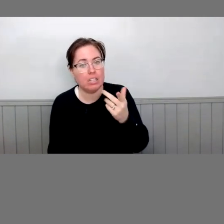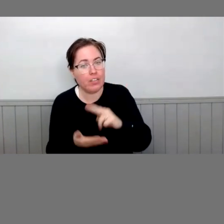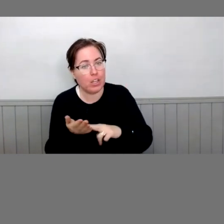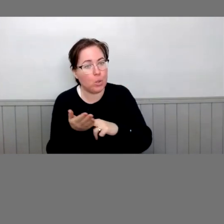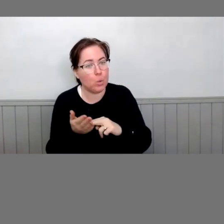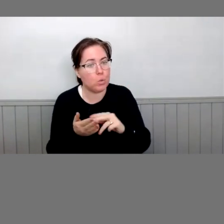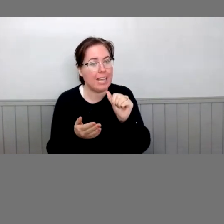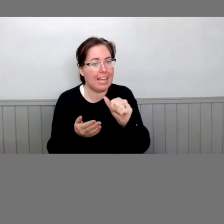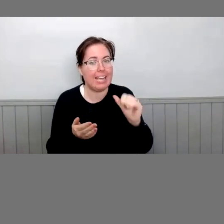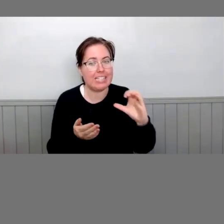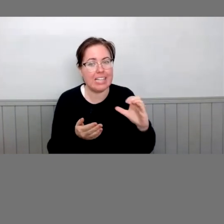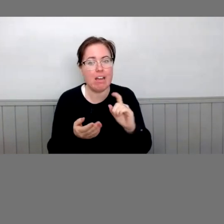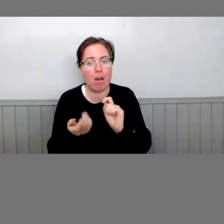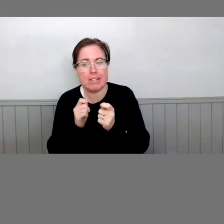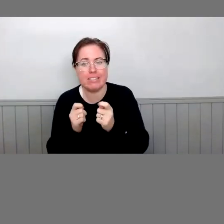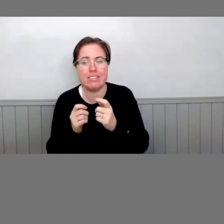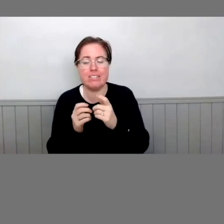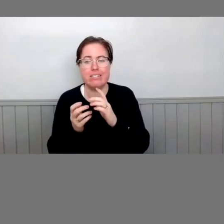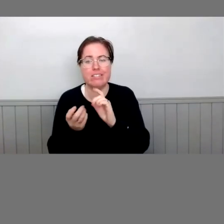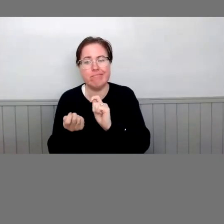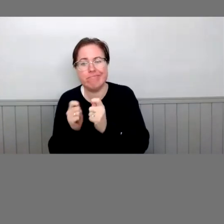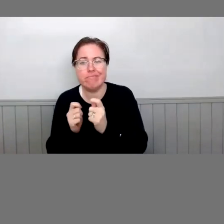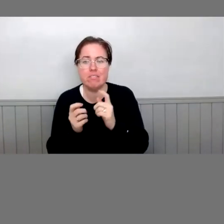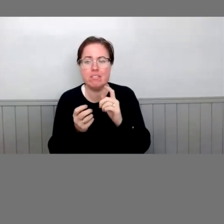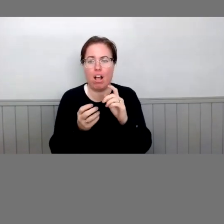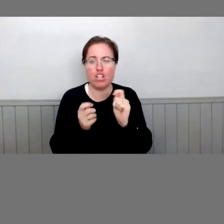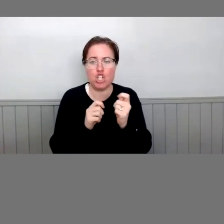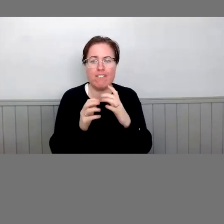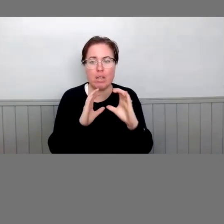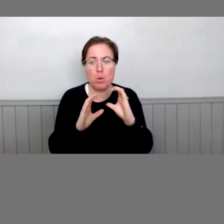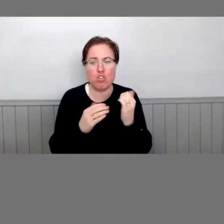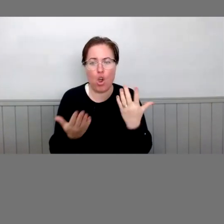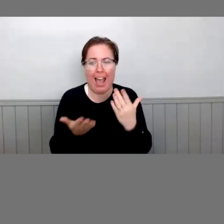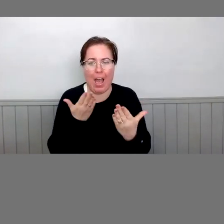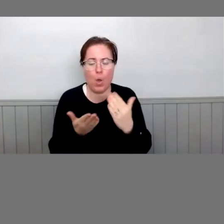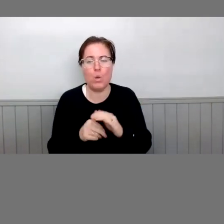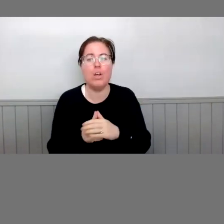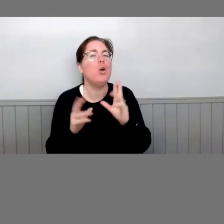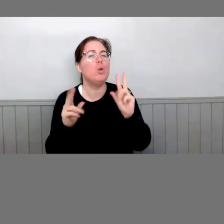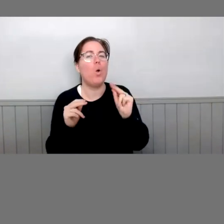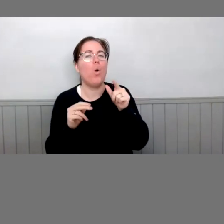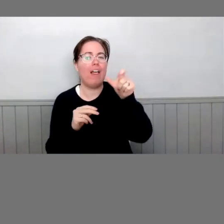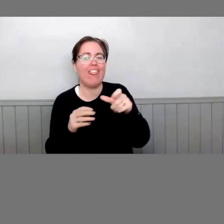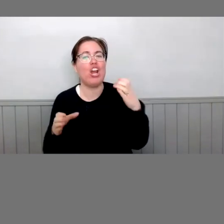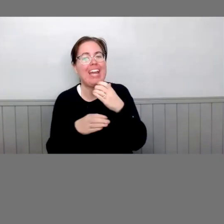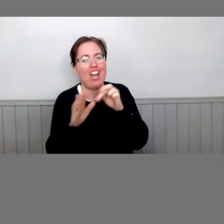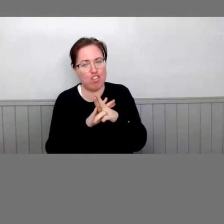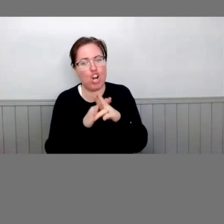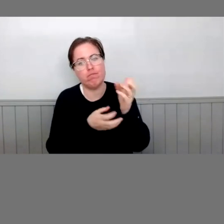alternative communication? And if so, can you explain how that worked? No, they didn't. Their carer talked about